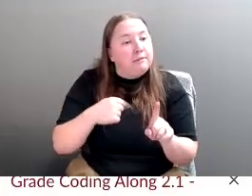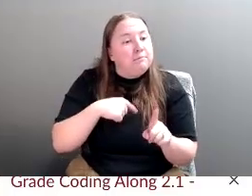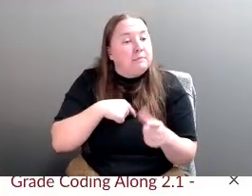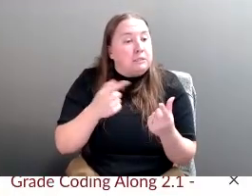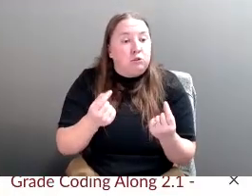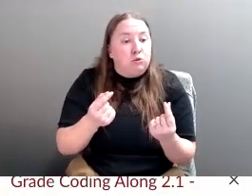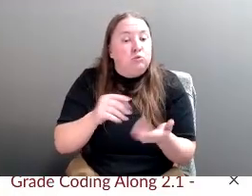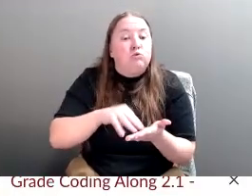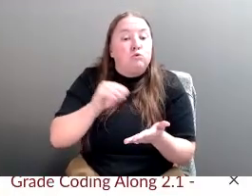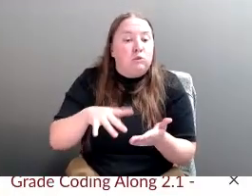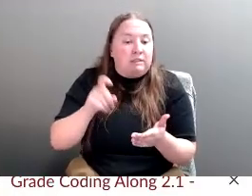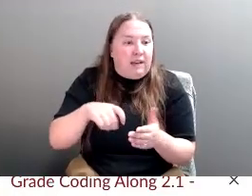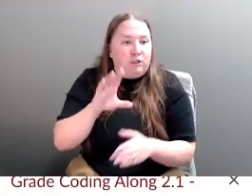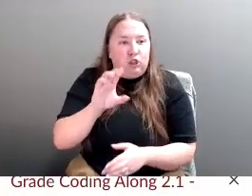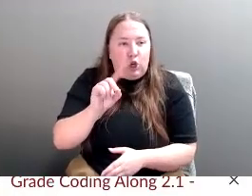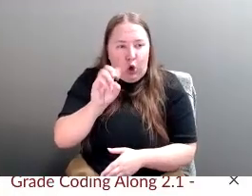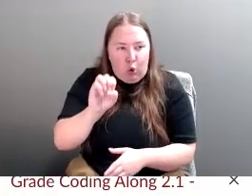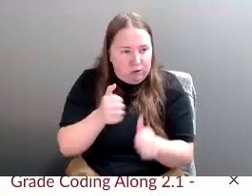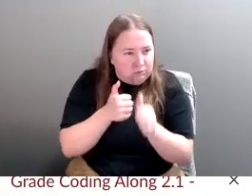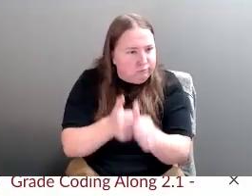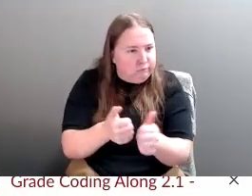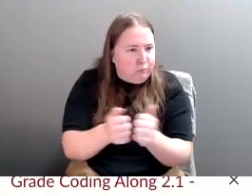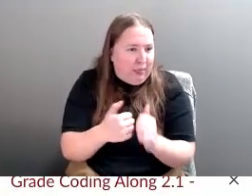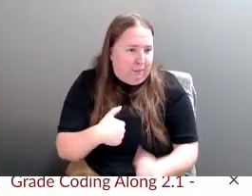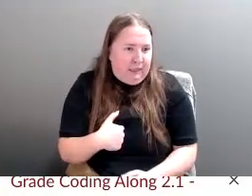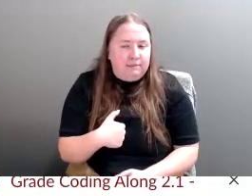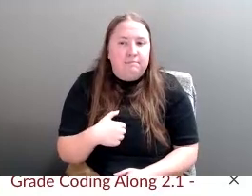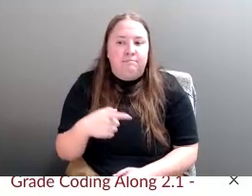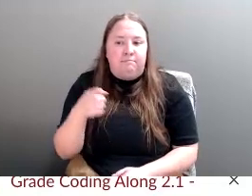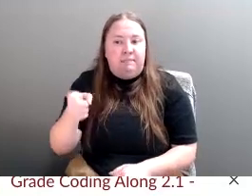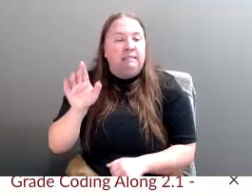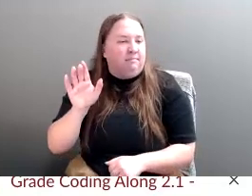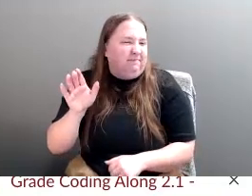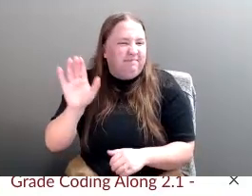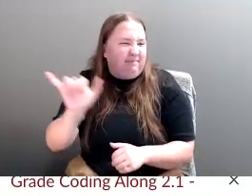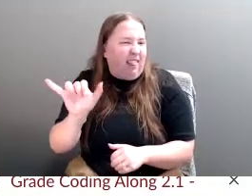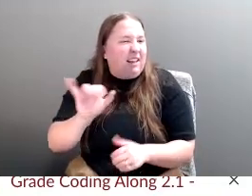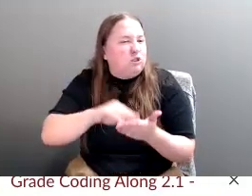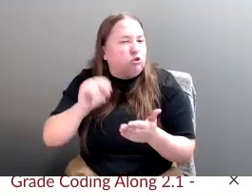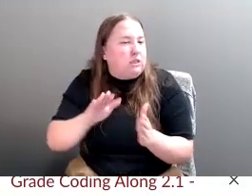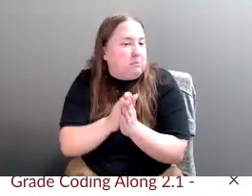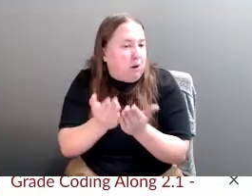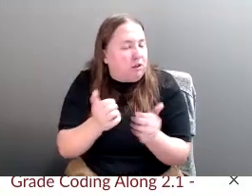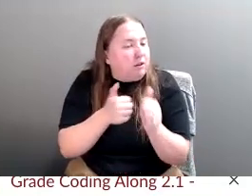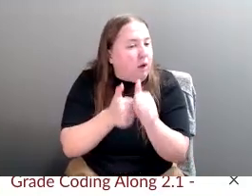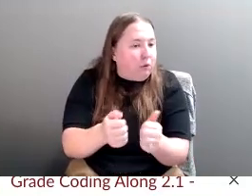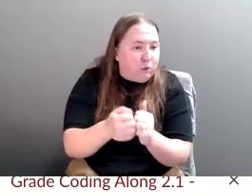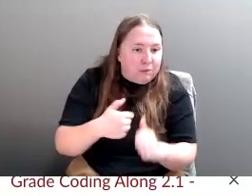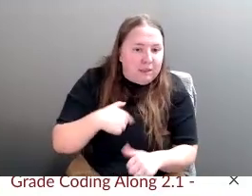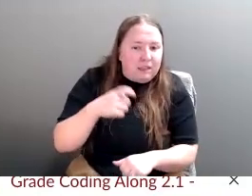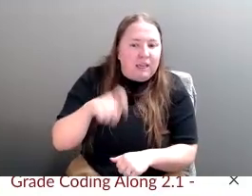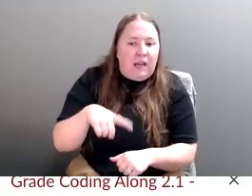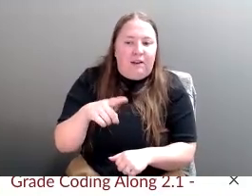is students actually have to code along with me. So this is like, their book where they're, following along with me and they have to do